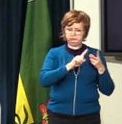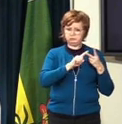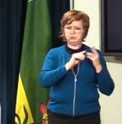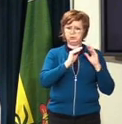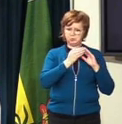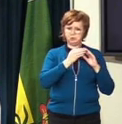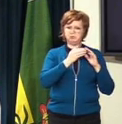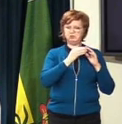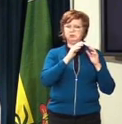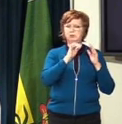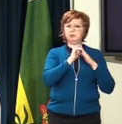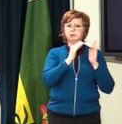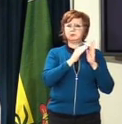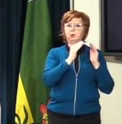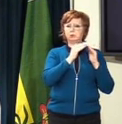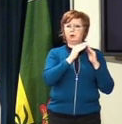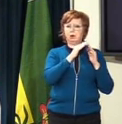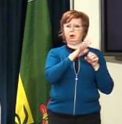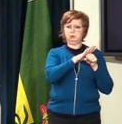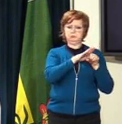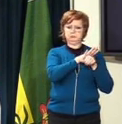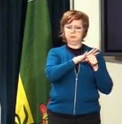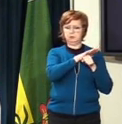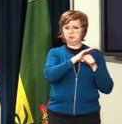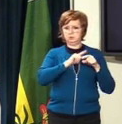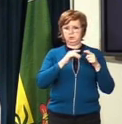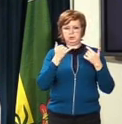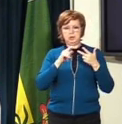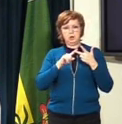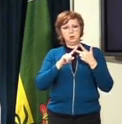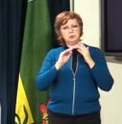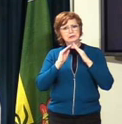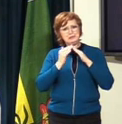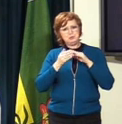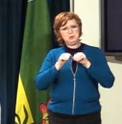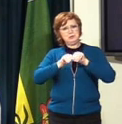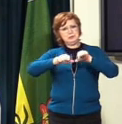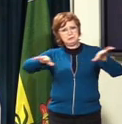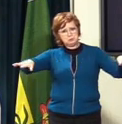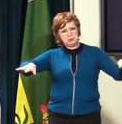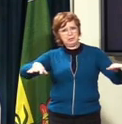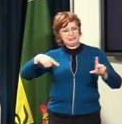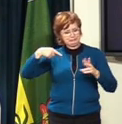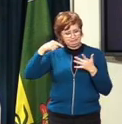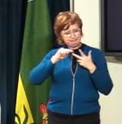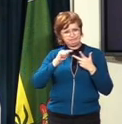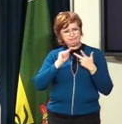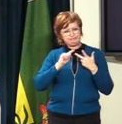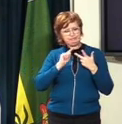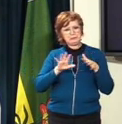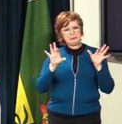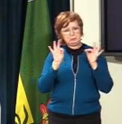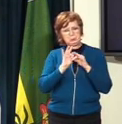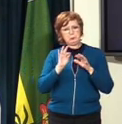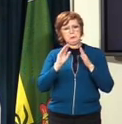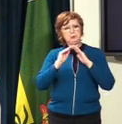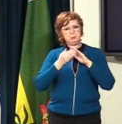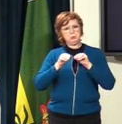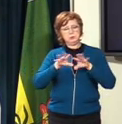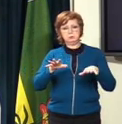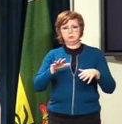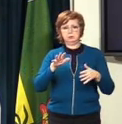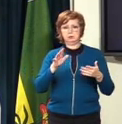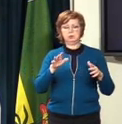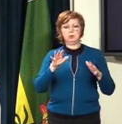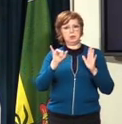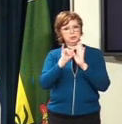remember, the longer the forecast goes out in days, the wider that confidence interval is around those numbers. So the lower the